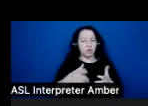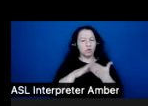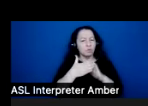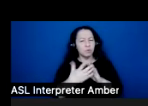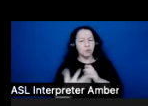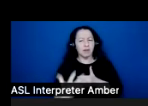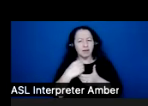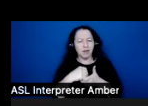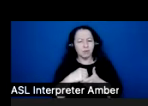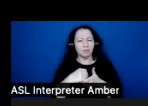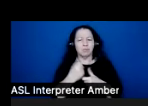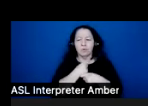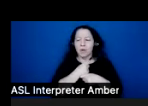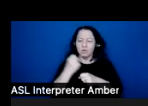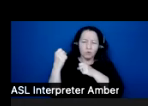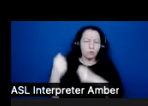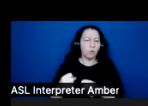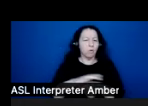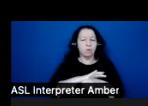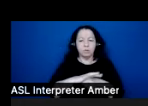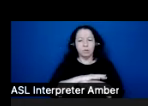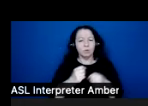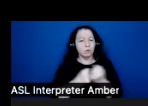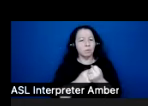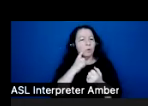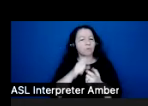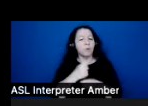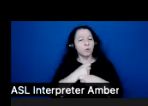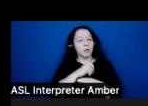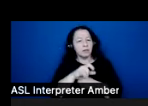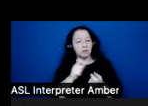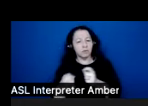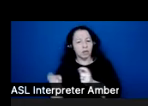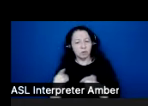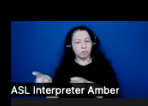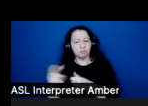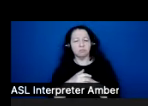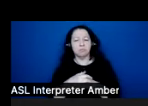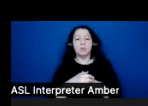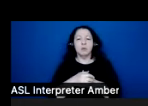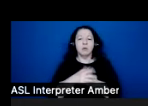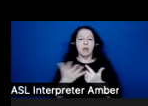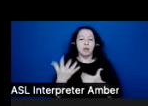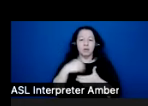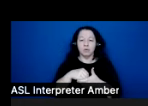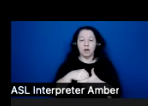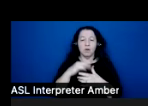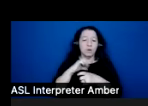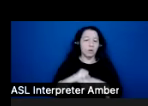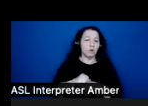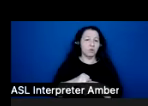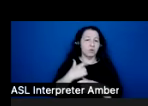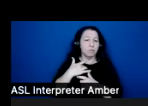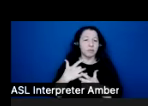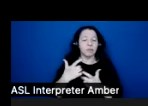supports to really foster change, and then integrating traditional life ways to restore wellness.